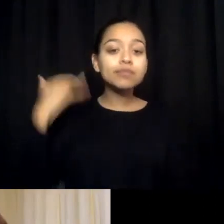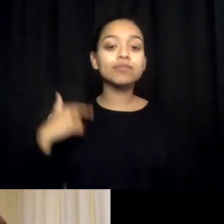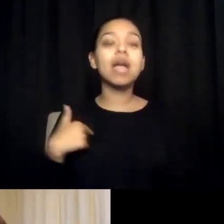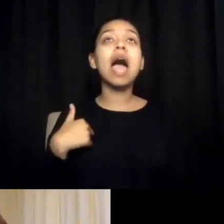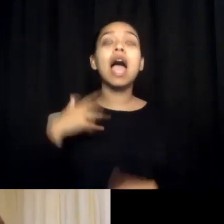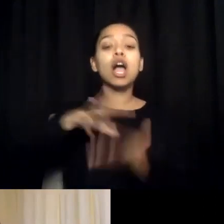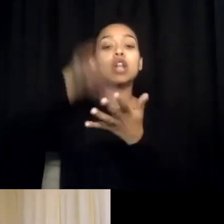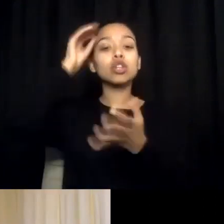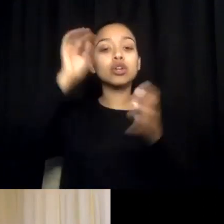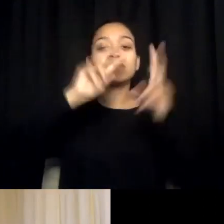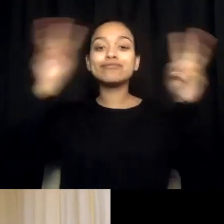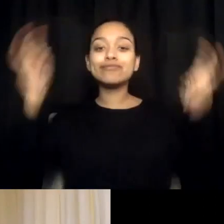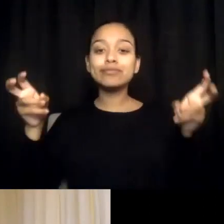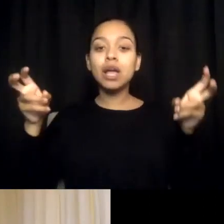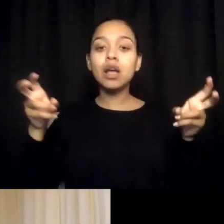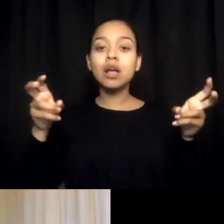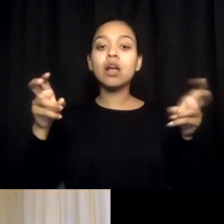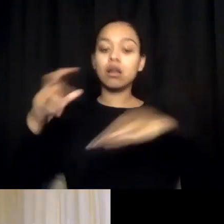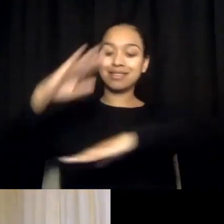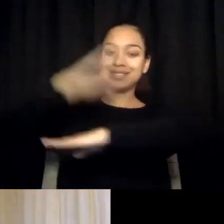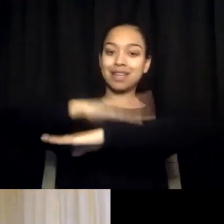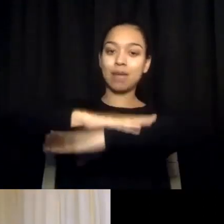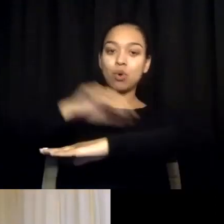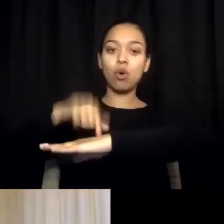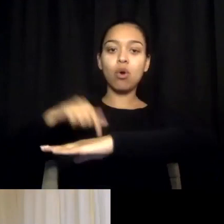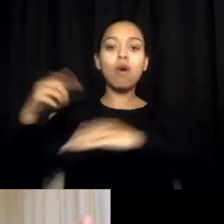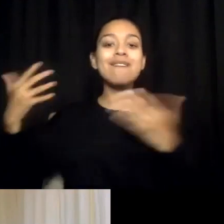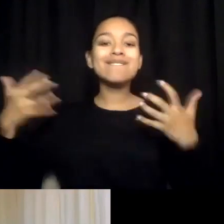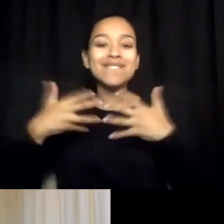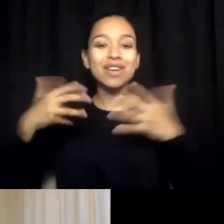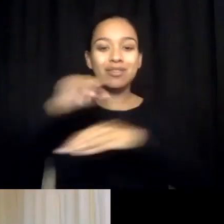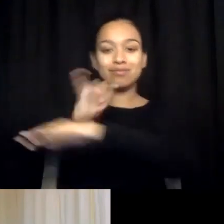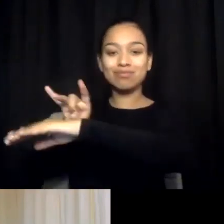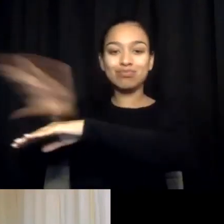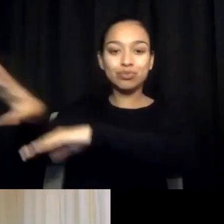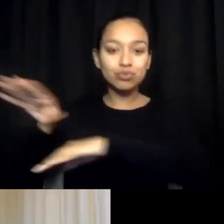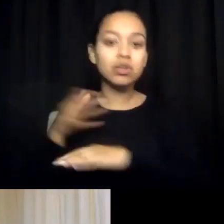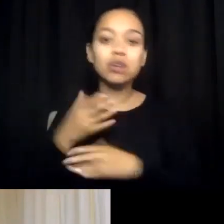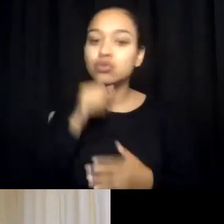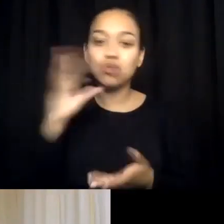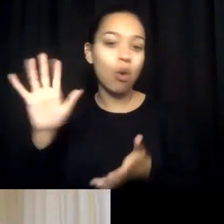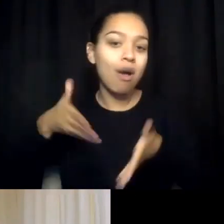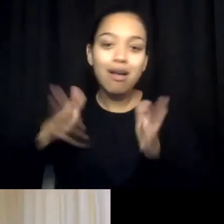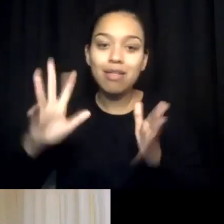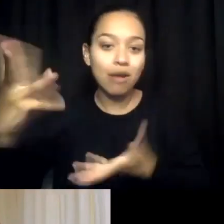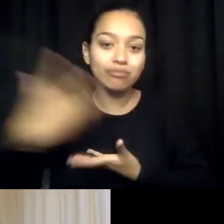table. And that was a good visual for me. Not to name drop, but if you know the actress Susie